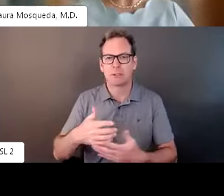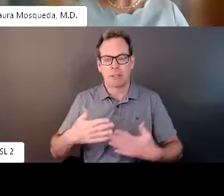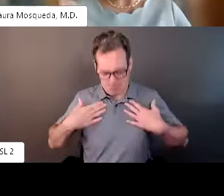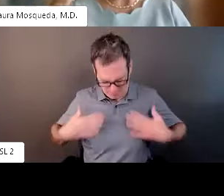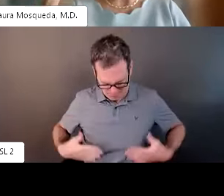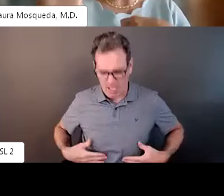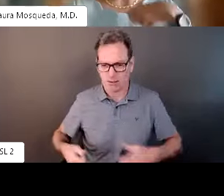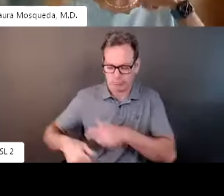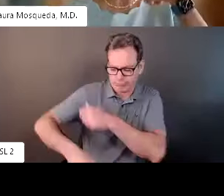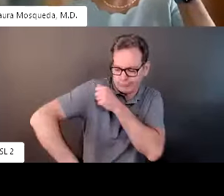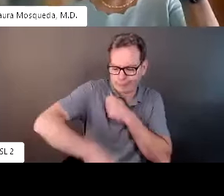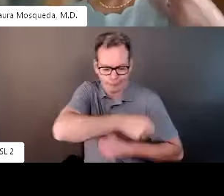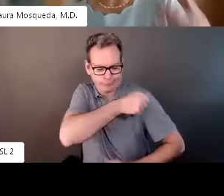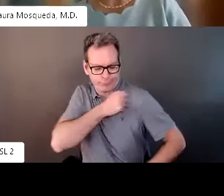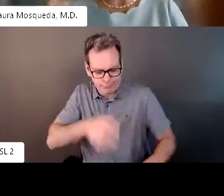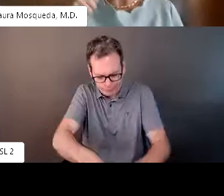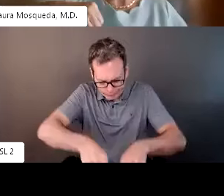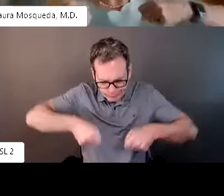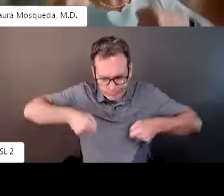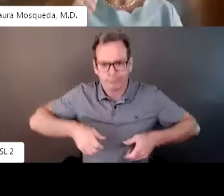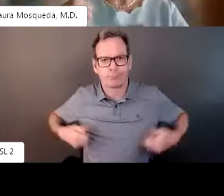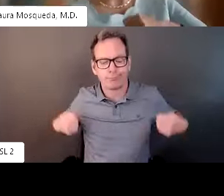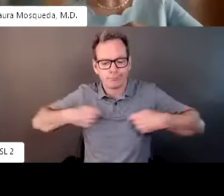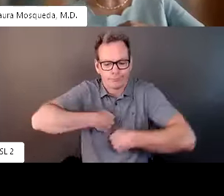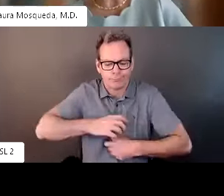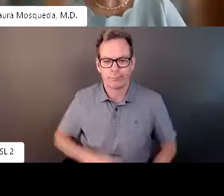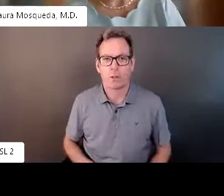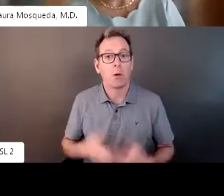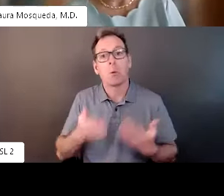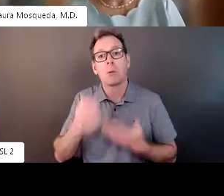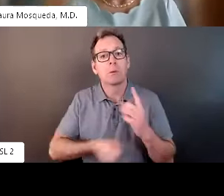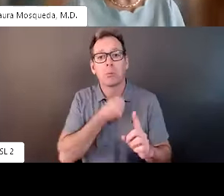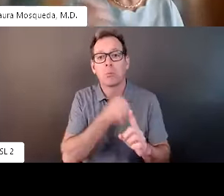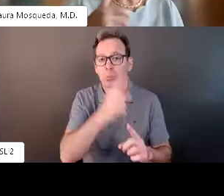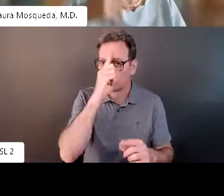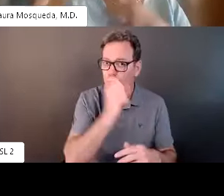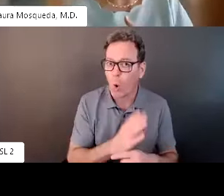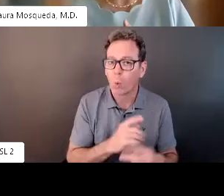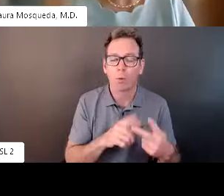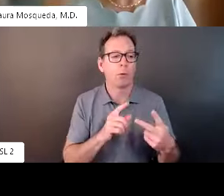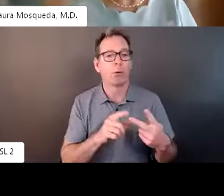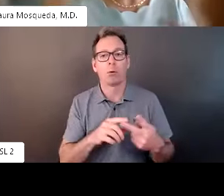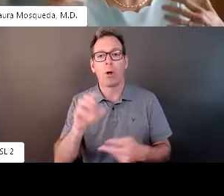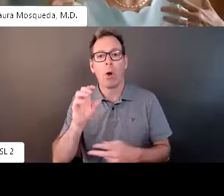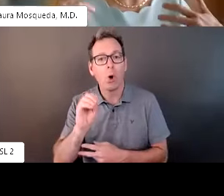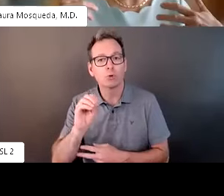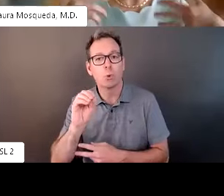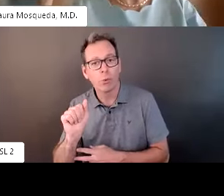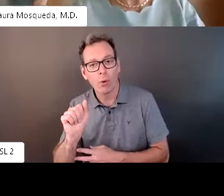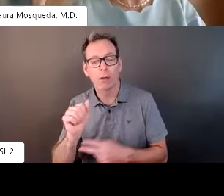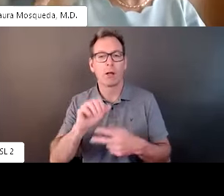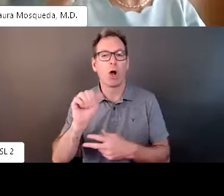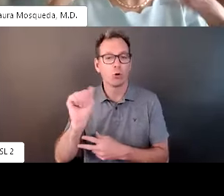physically you have osteoarthritis, or maybe you had a stroke and you can't move around very well. Or you may have trouble getting dressed because you